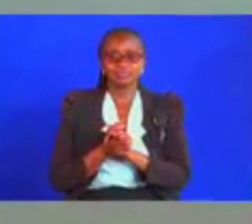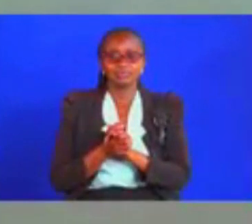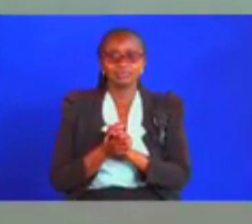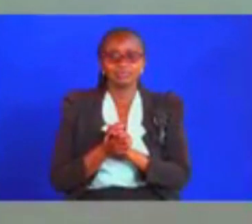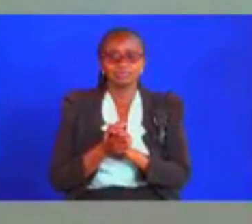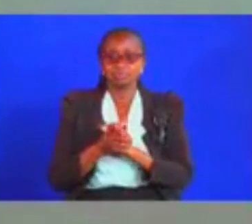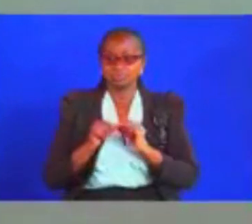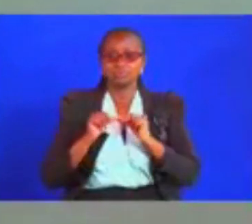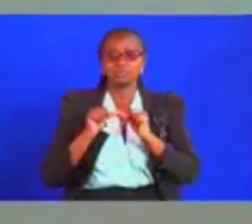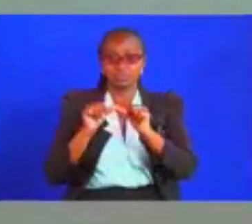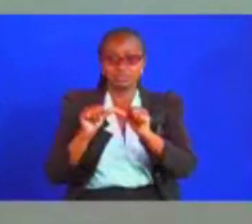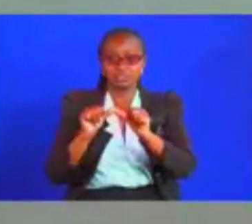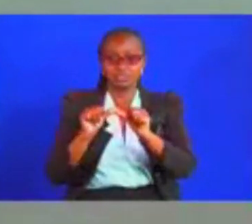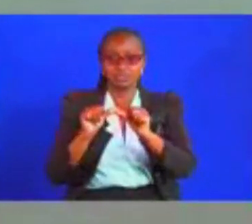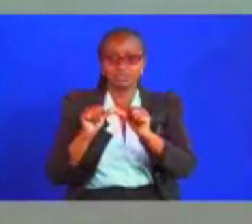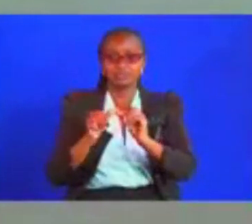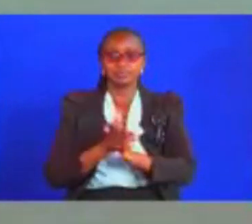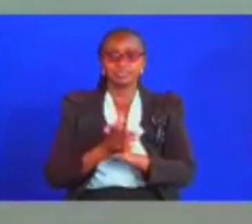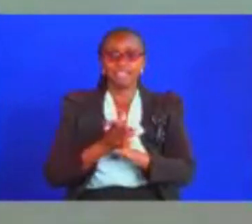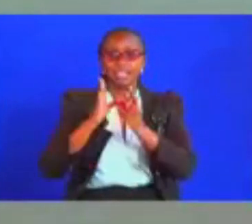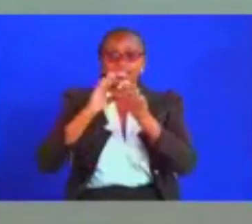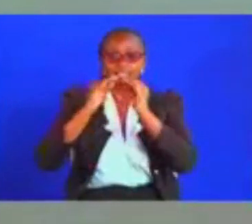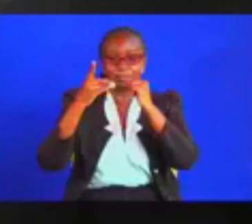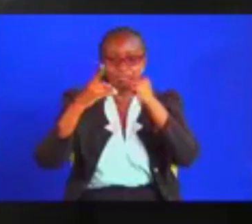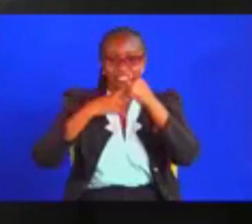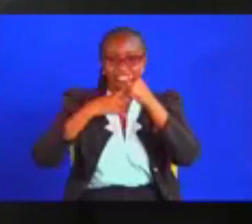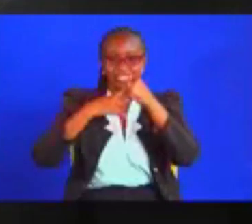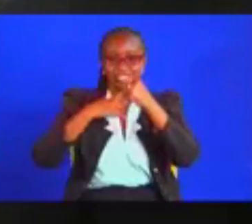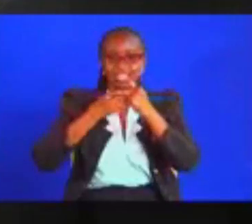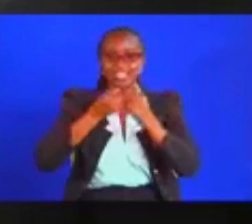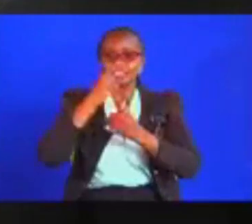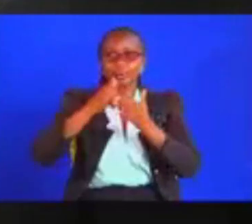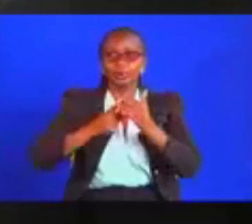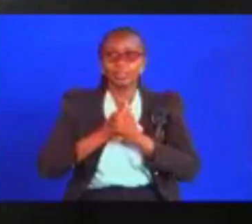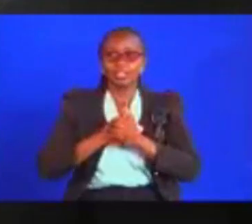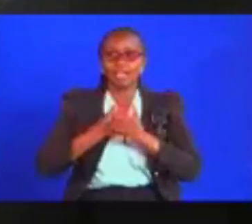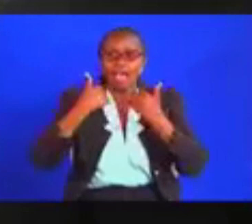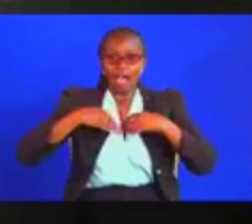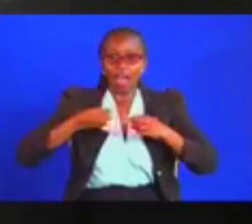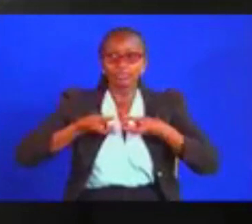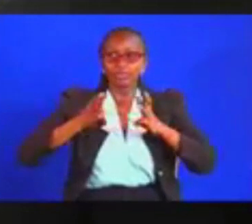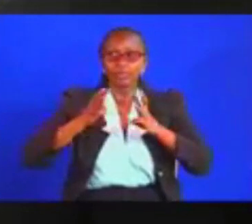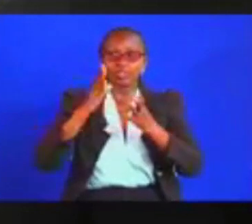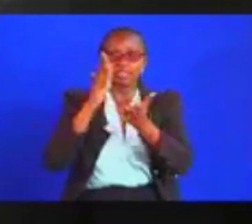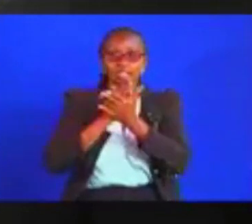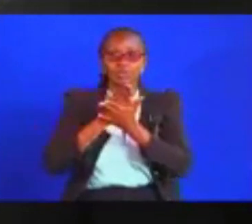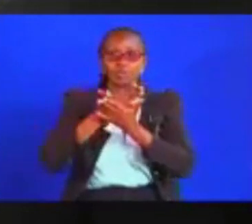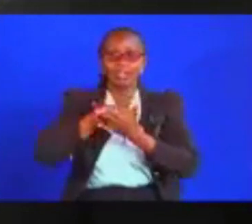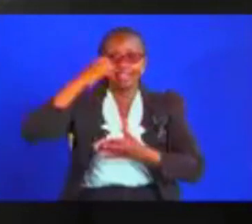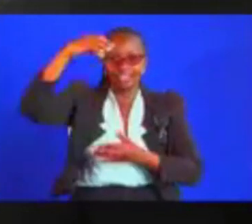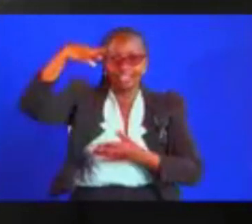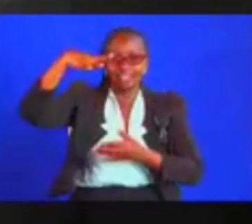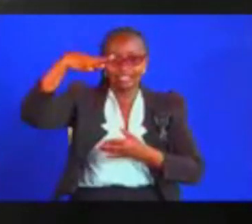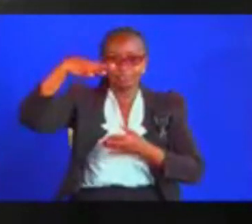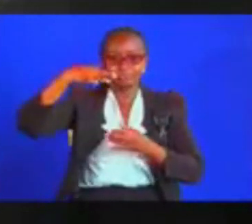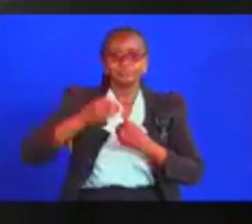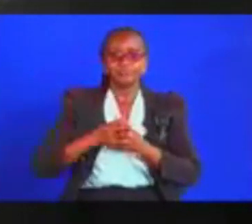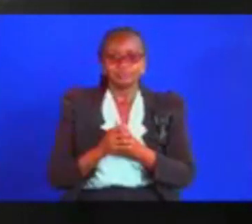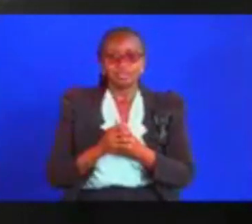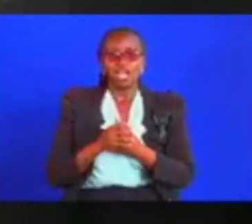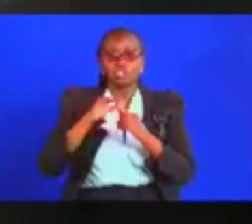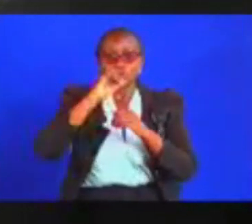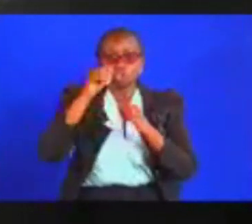Can I continue? Number six, he said, I am the way and the truth and the life. John 14,